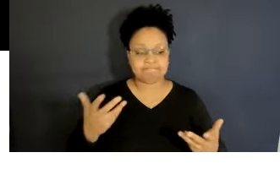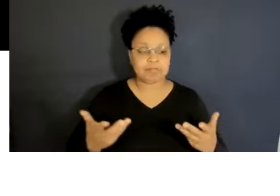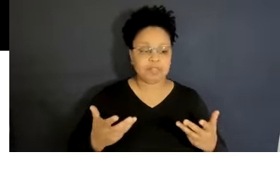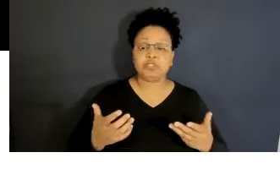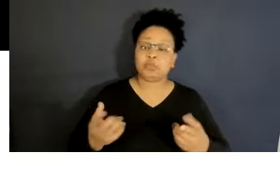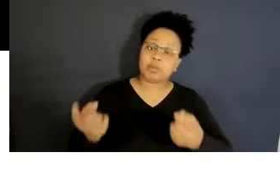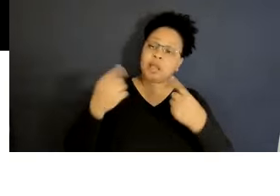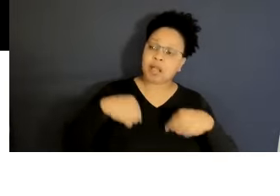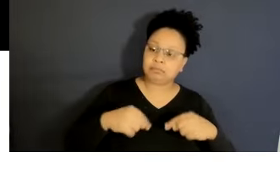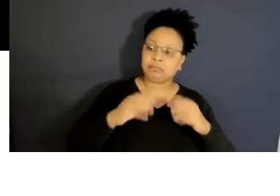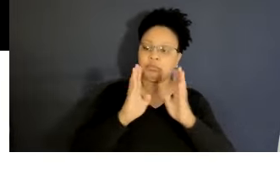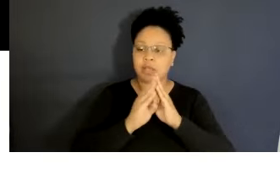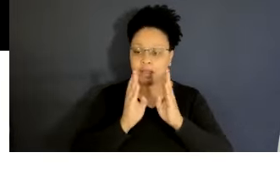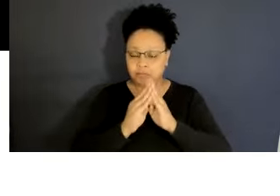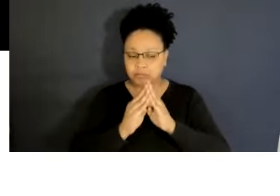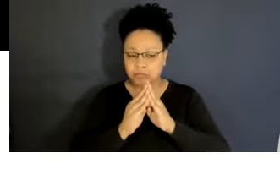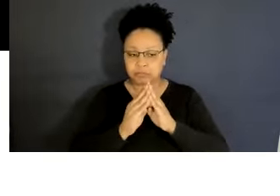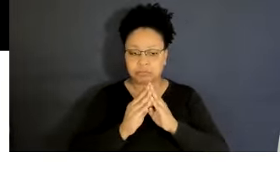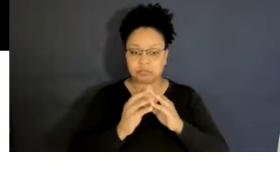attend that conference